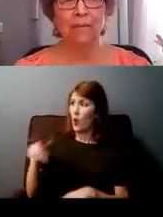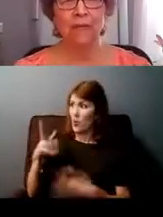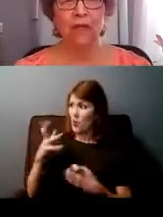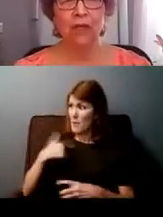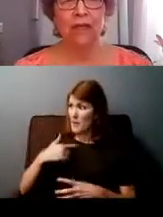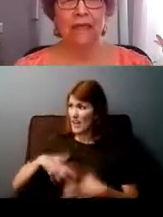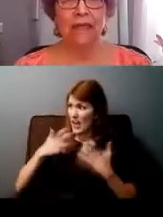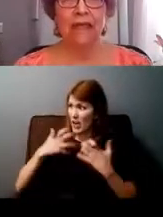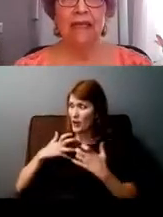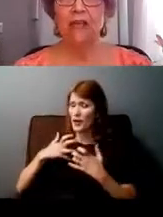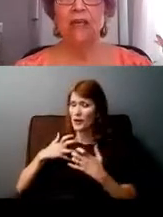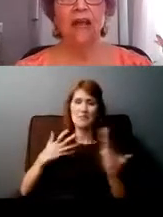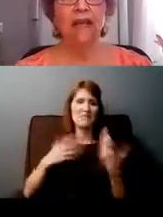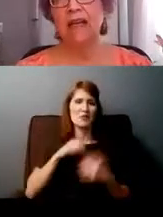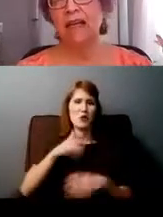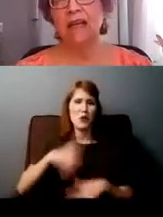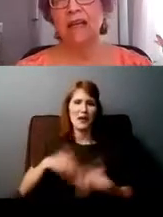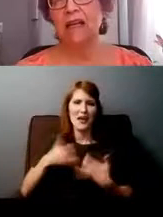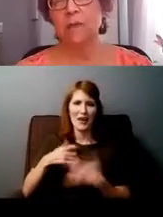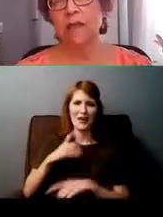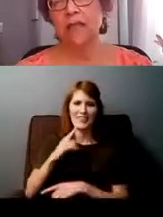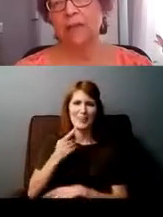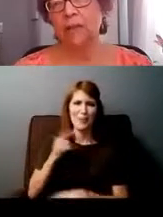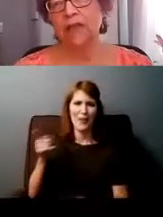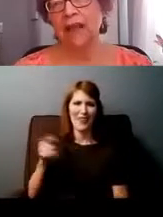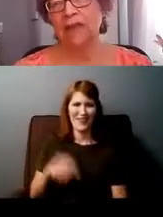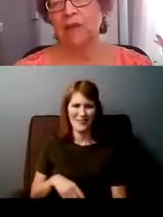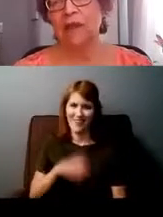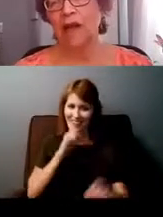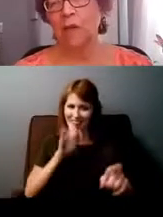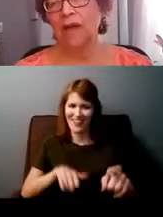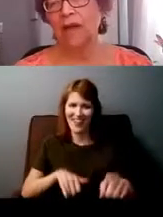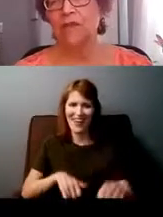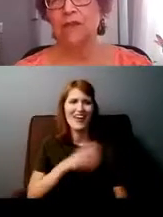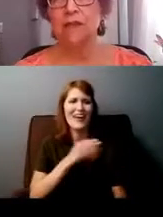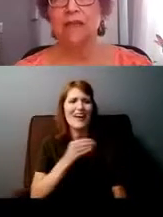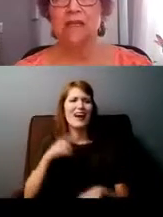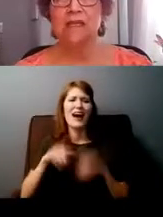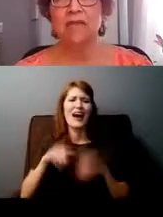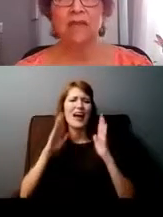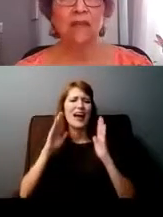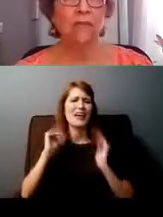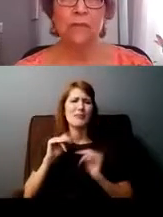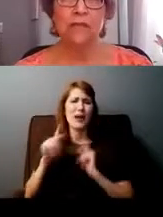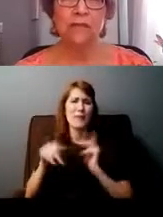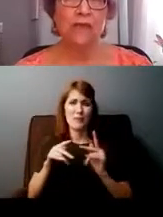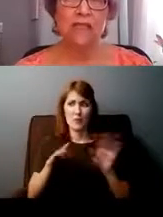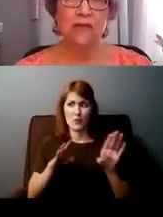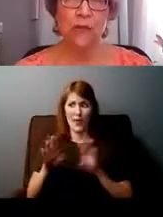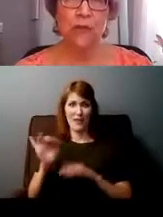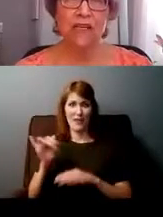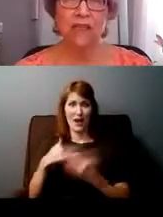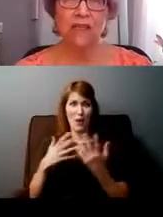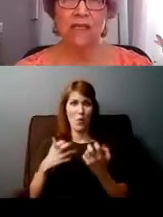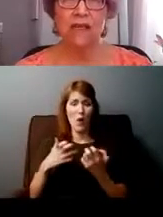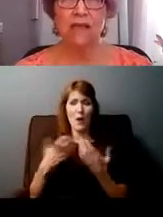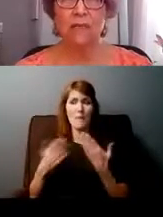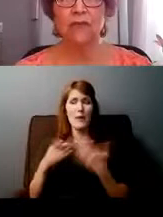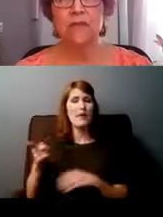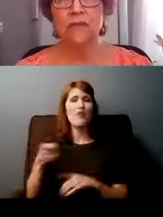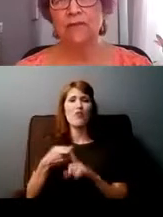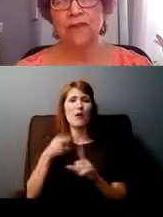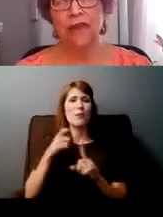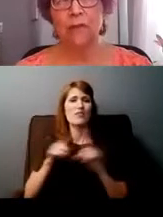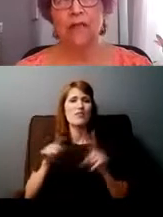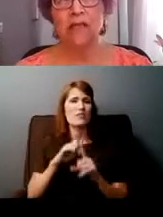one. And I can't expect people to act the way I want them to, because they come from different situations. They come